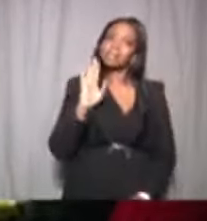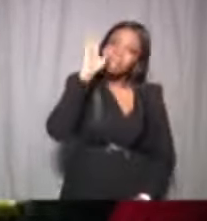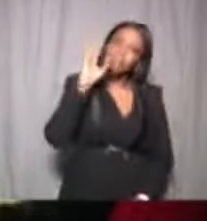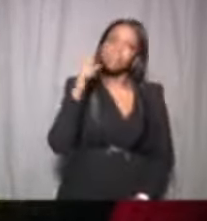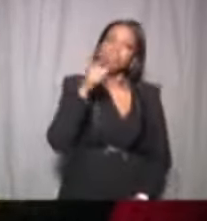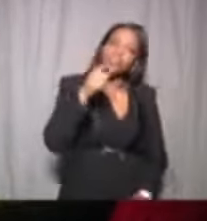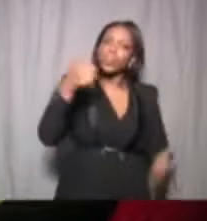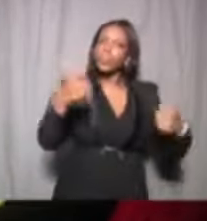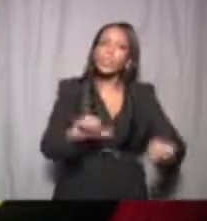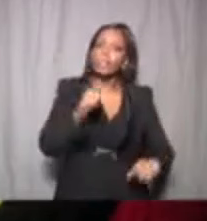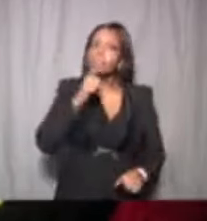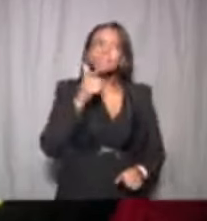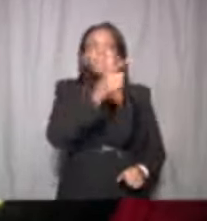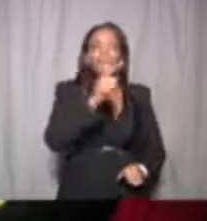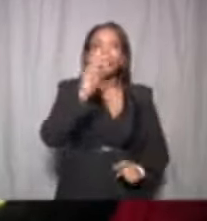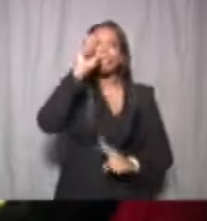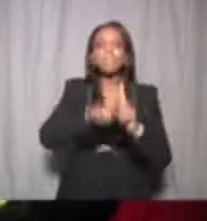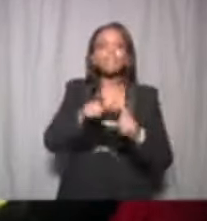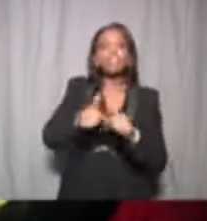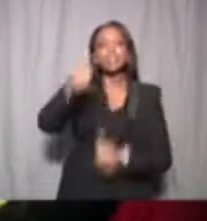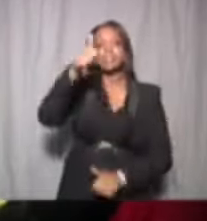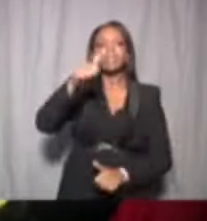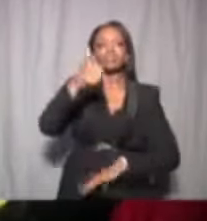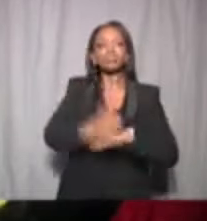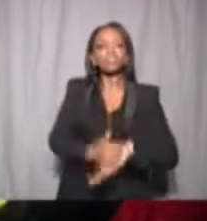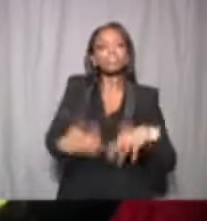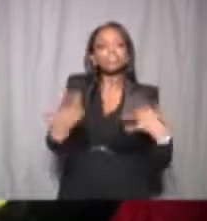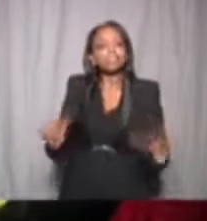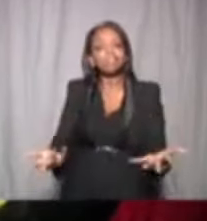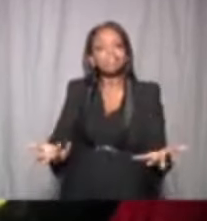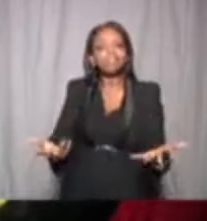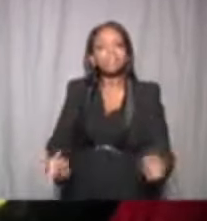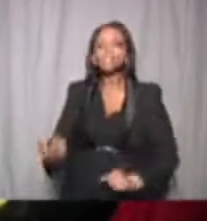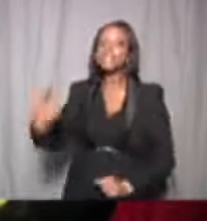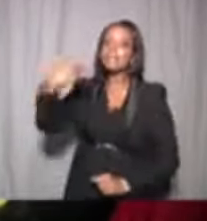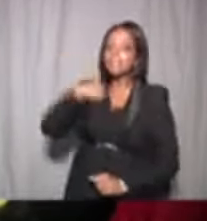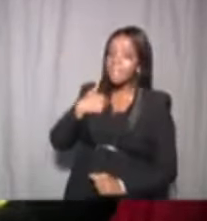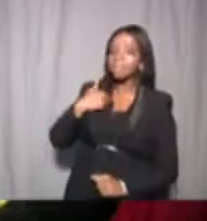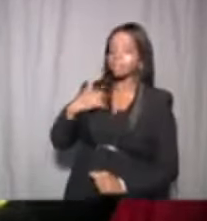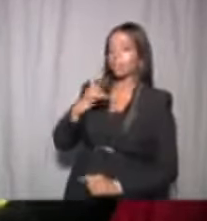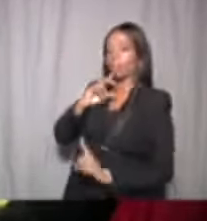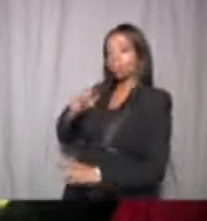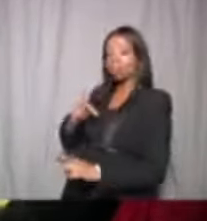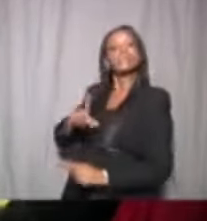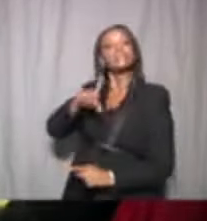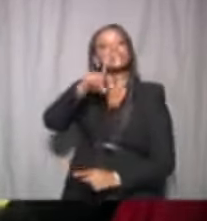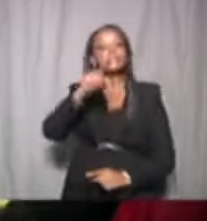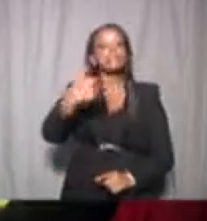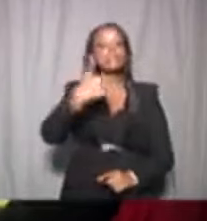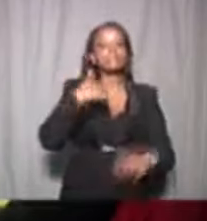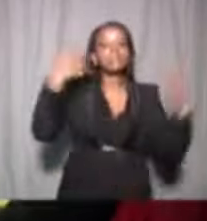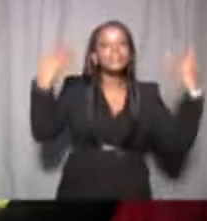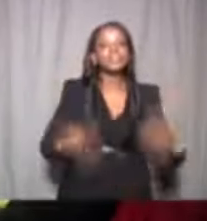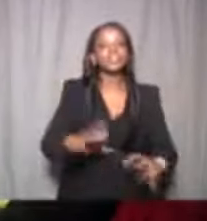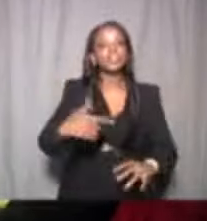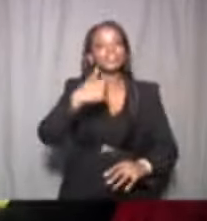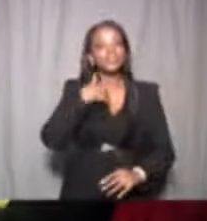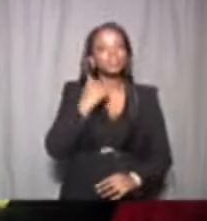the Premier to sit down. I want to respond. But when I raised the point of order, you did not allow the Premier to sit